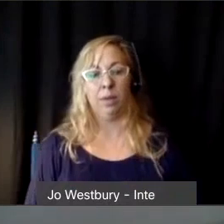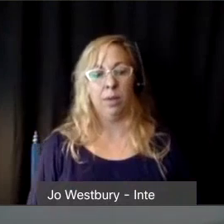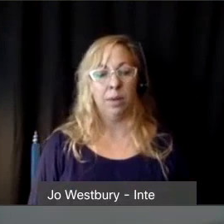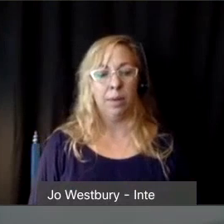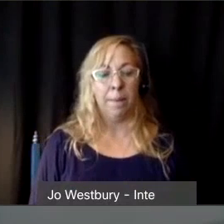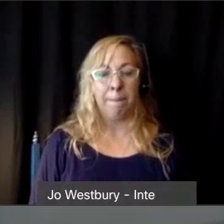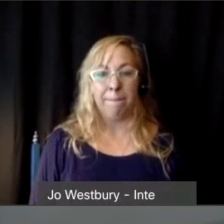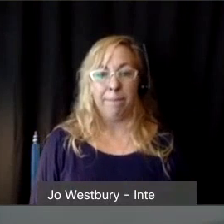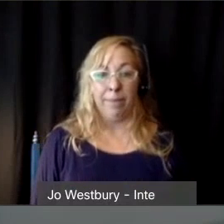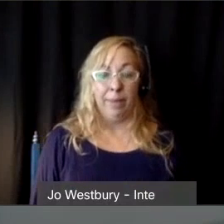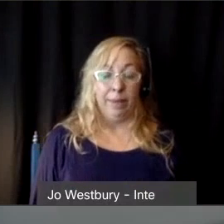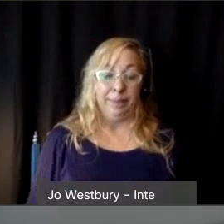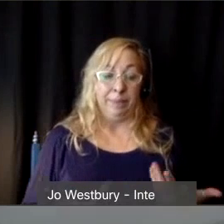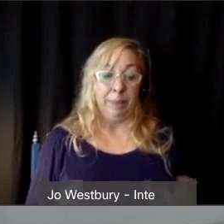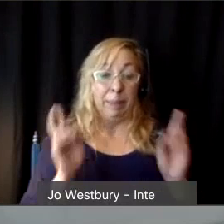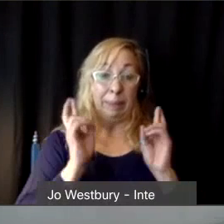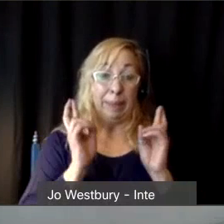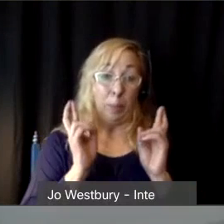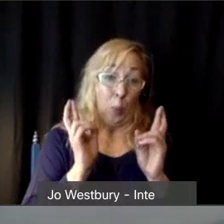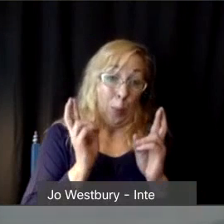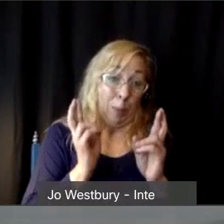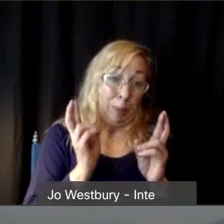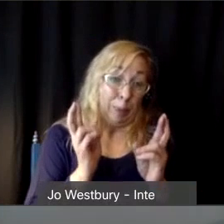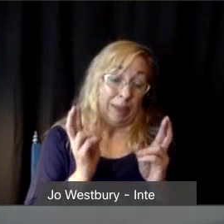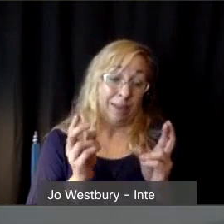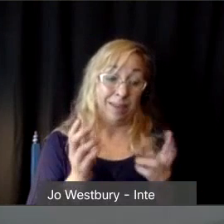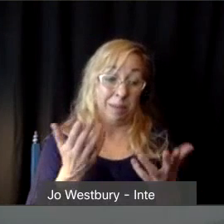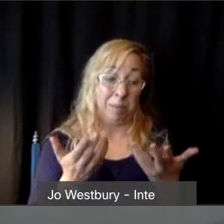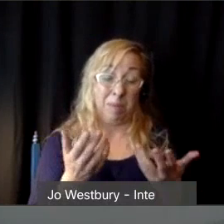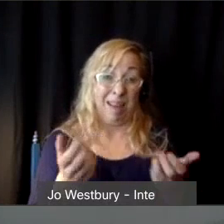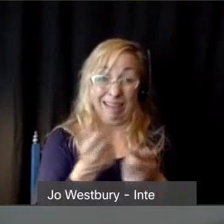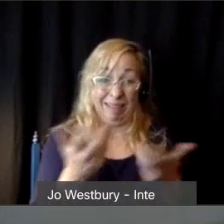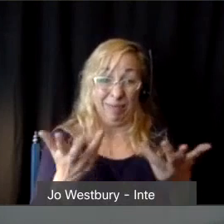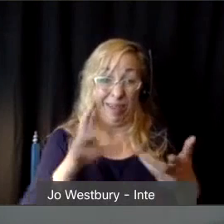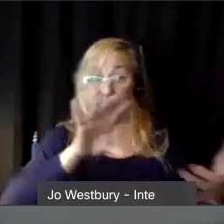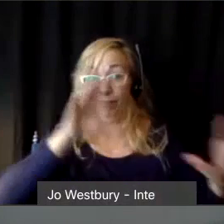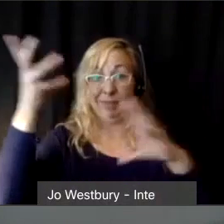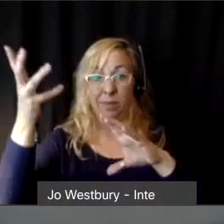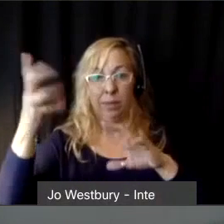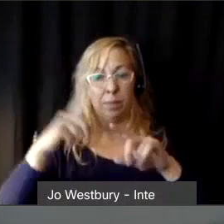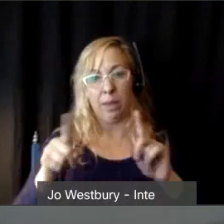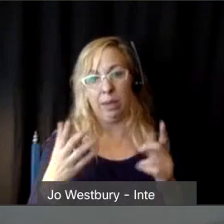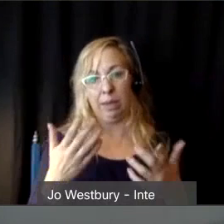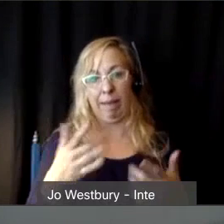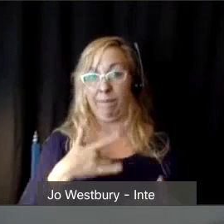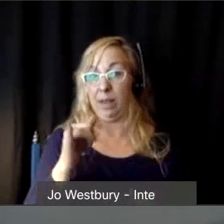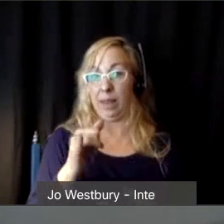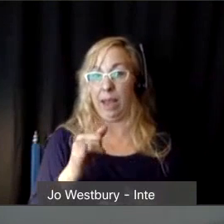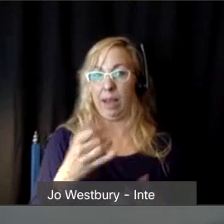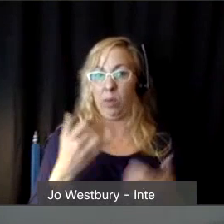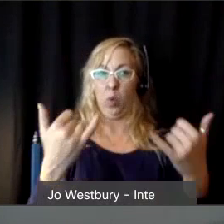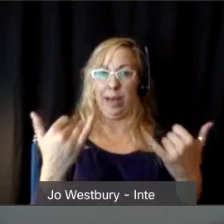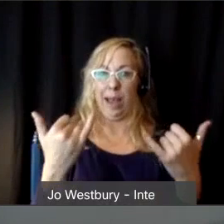That may be wishful thinking. But I think that this is everyone's opportunity. And let me